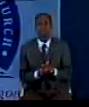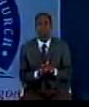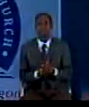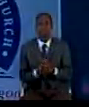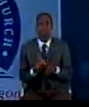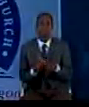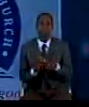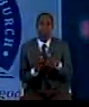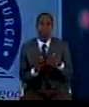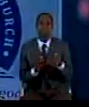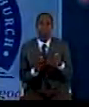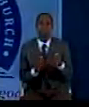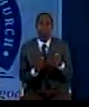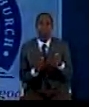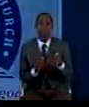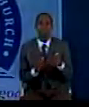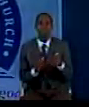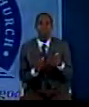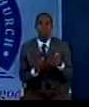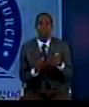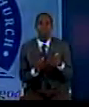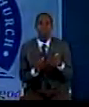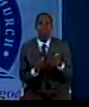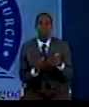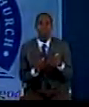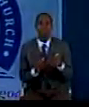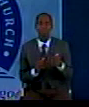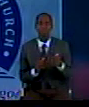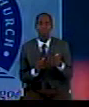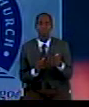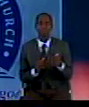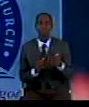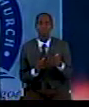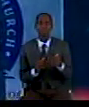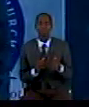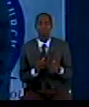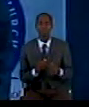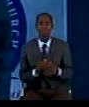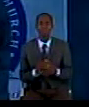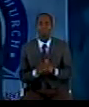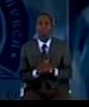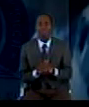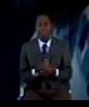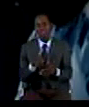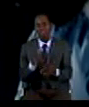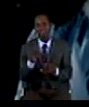And on the bass guitar is Max Morrison.